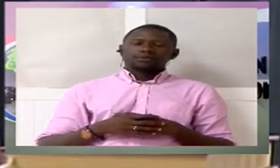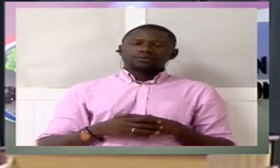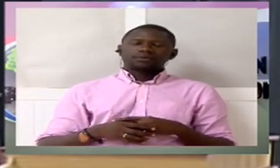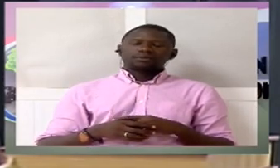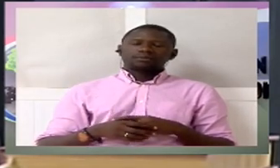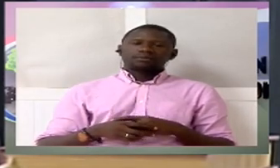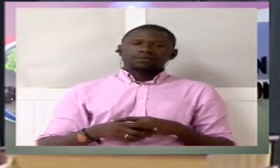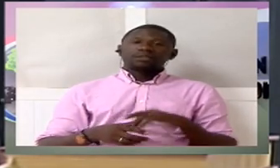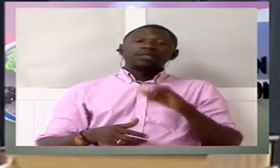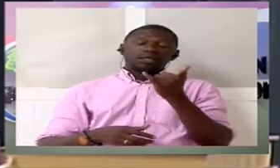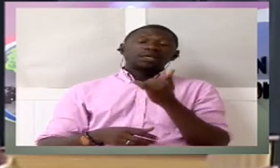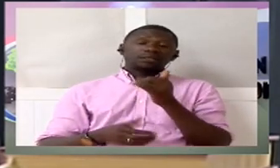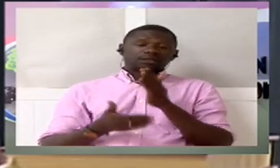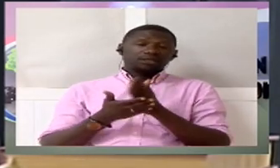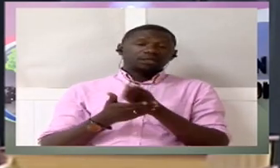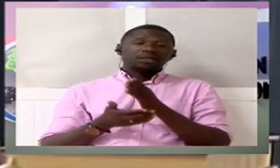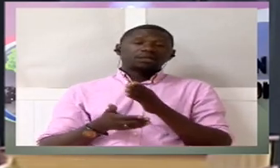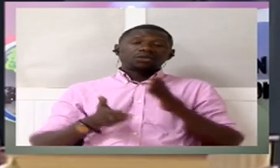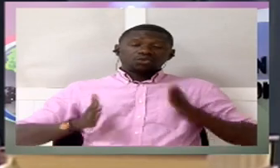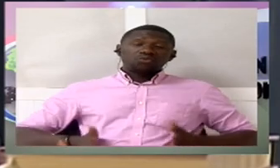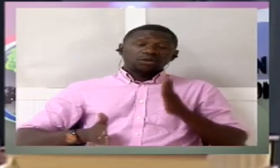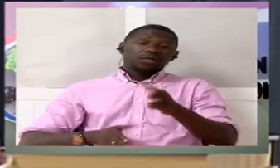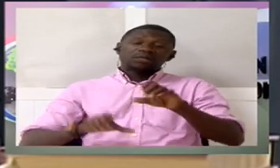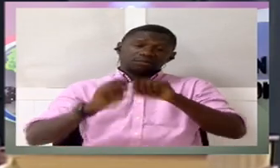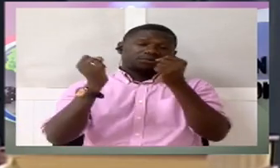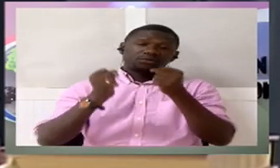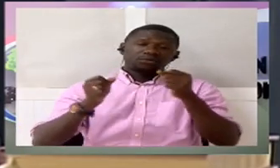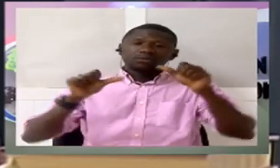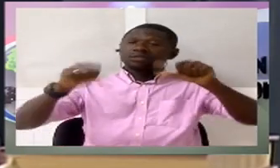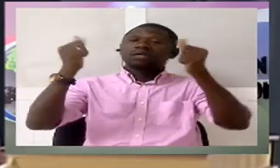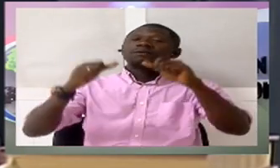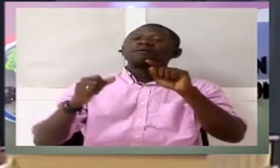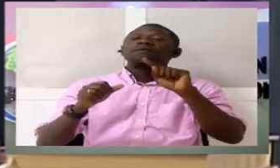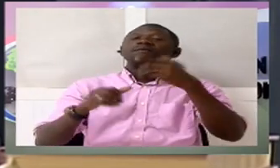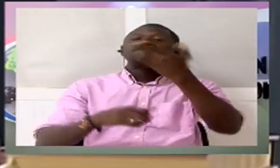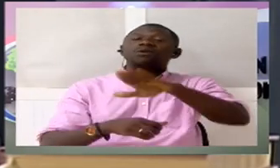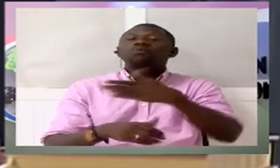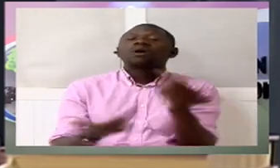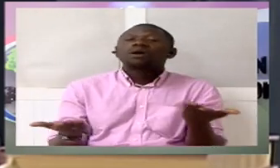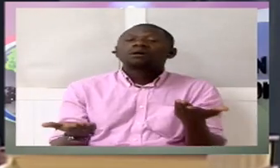Human rights abuse began in the court.